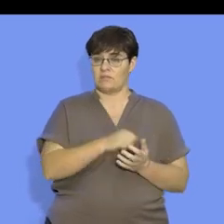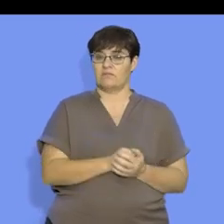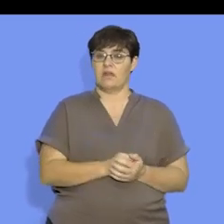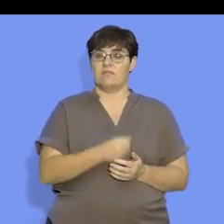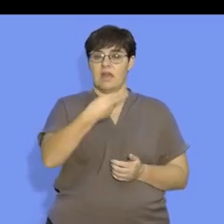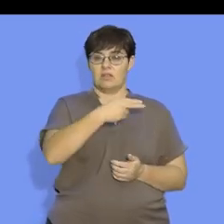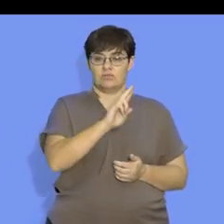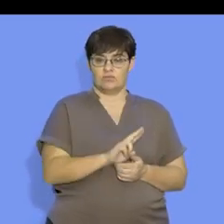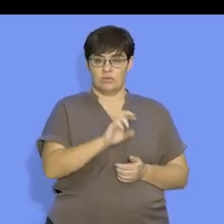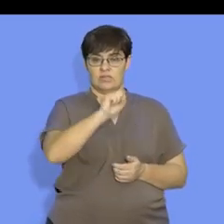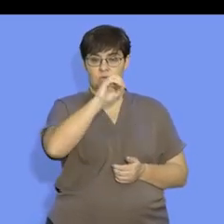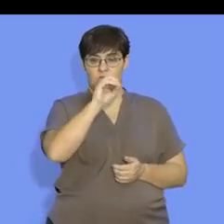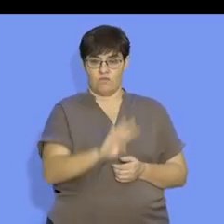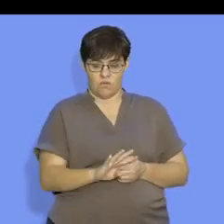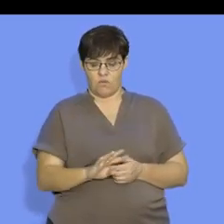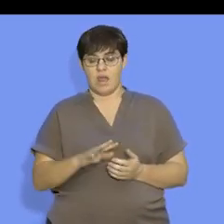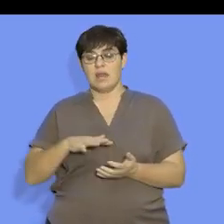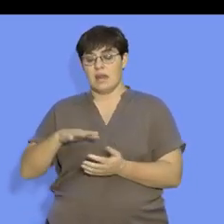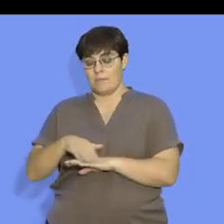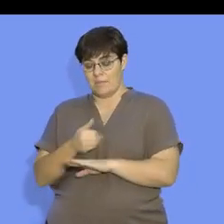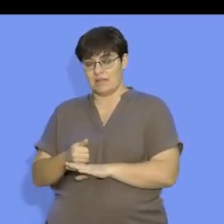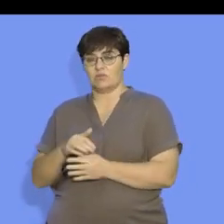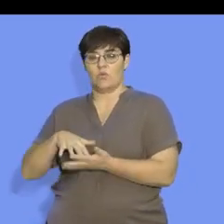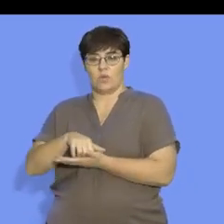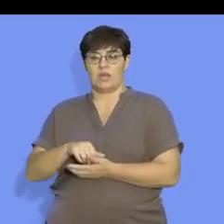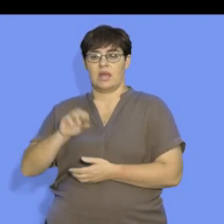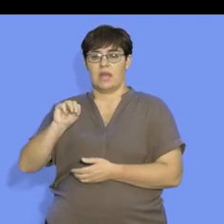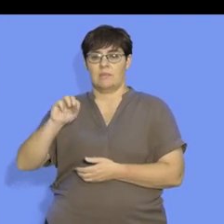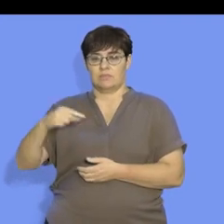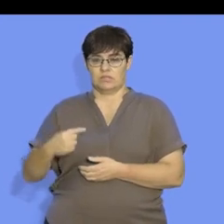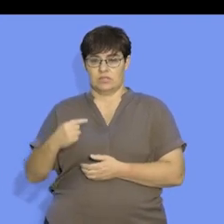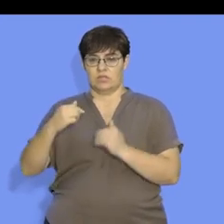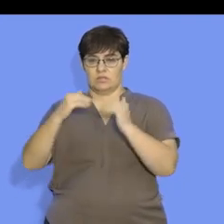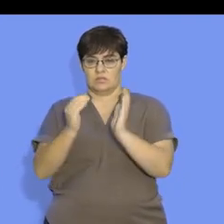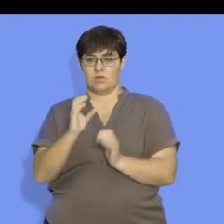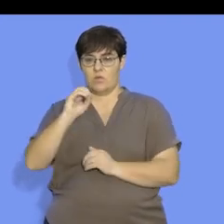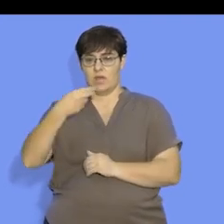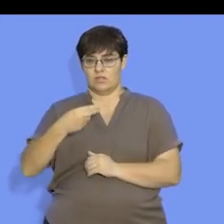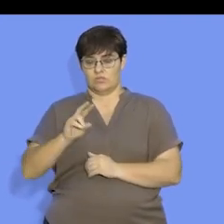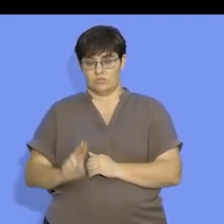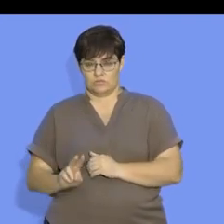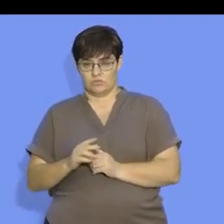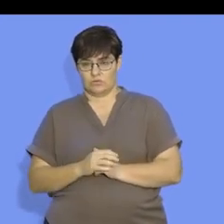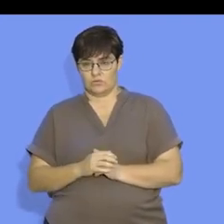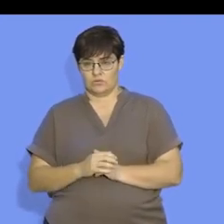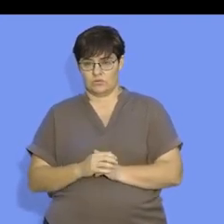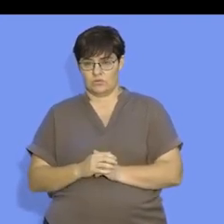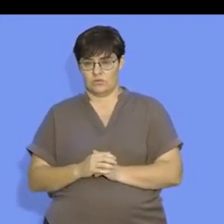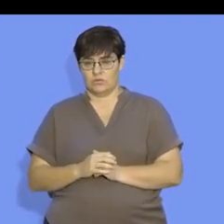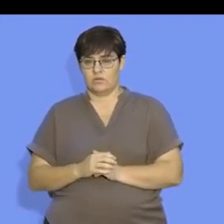got a strong acid, which is sulfuric acid, and a weak base, which is sodium hydroxide. What do we mean when we